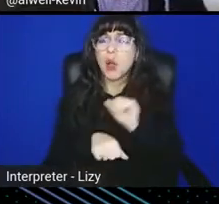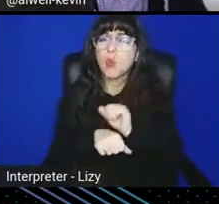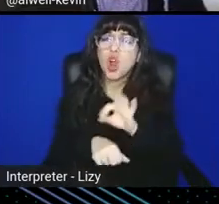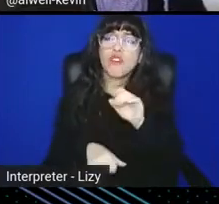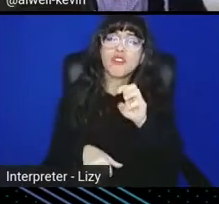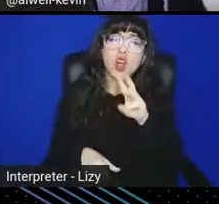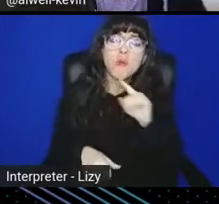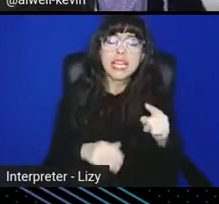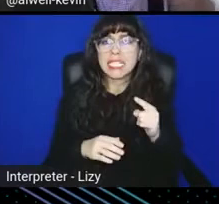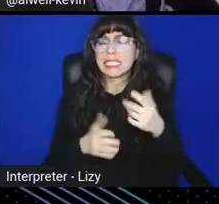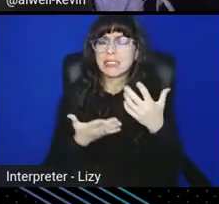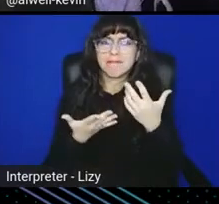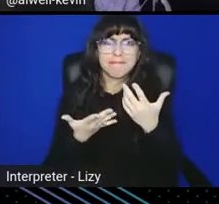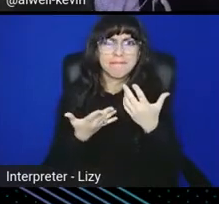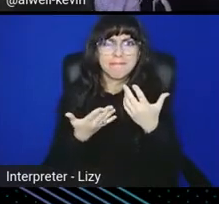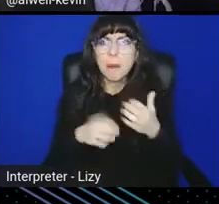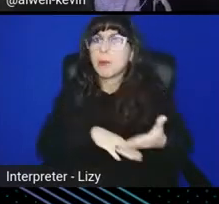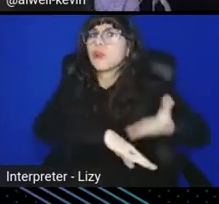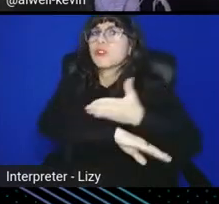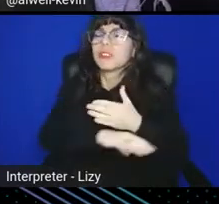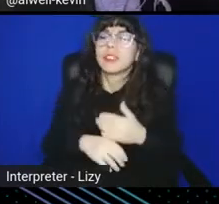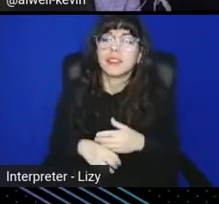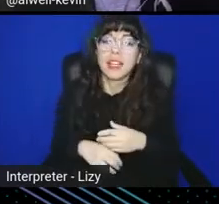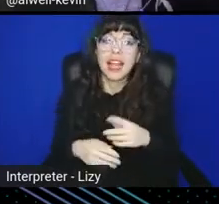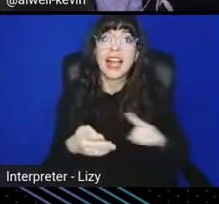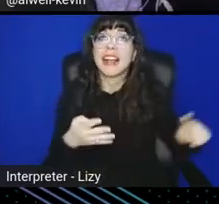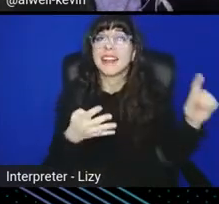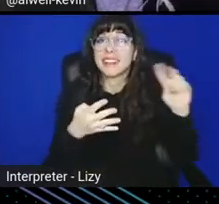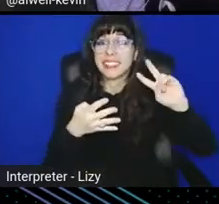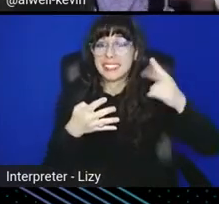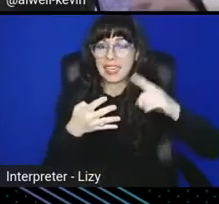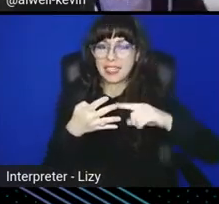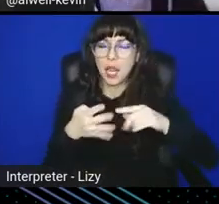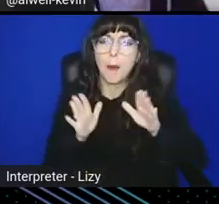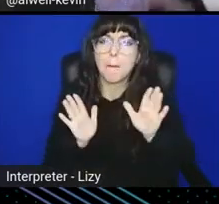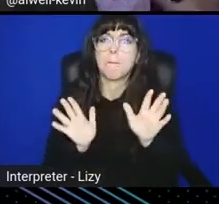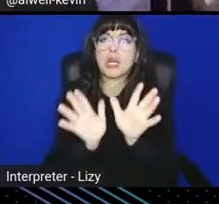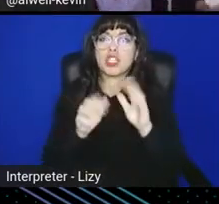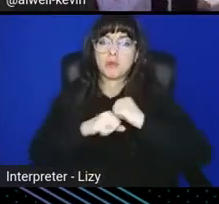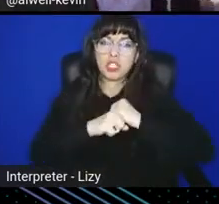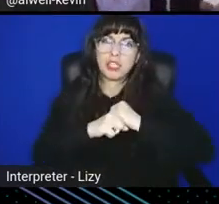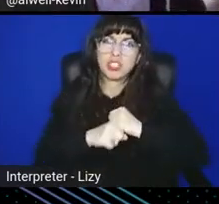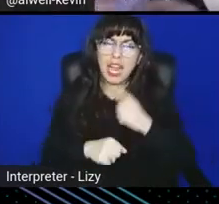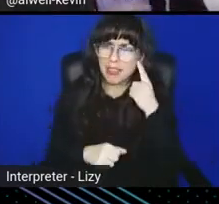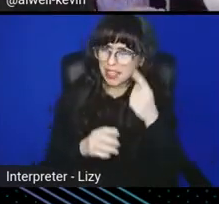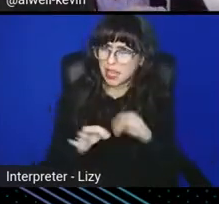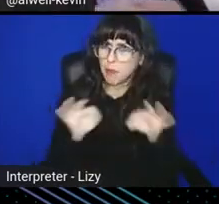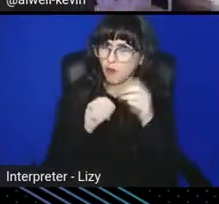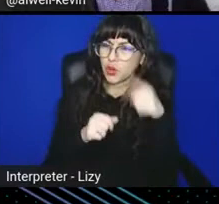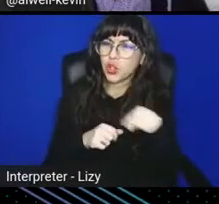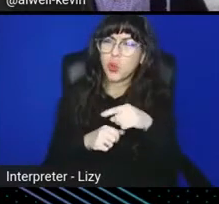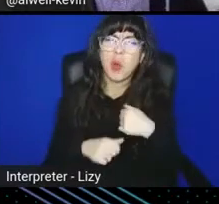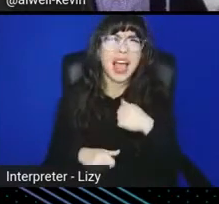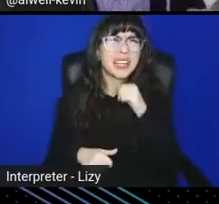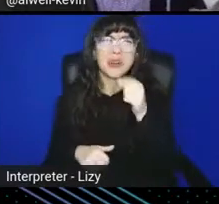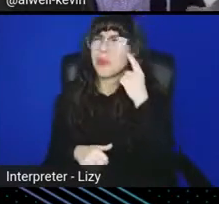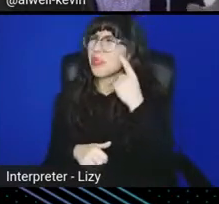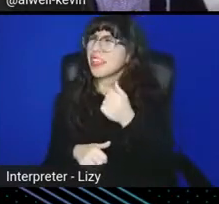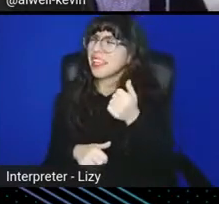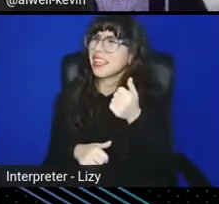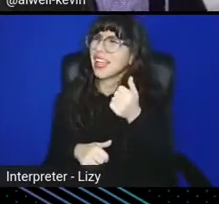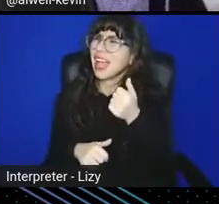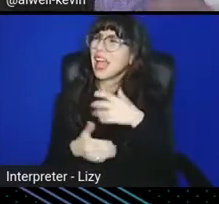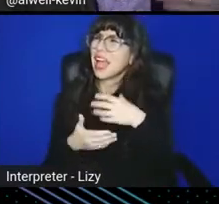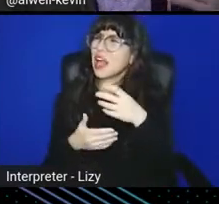next thing is actually a push protection. So this is really interesting for you all, because I don't think anybody outside of like 30 people